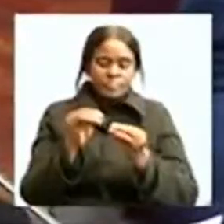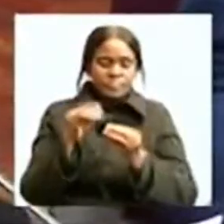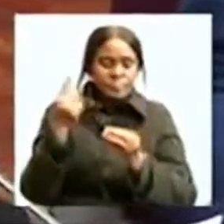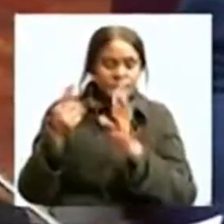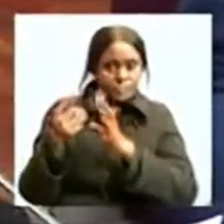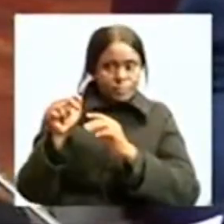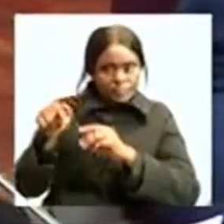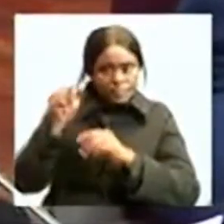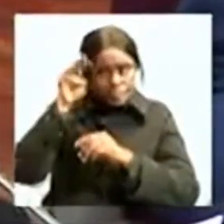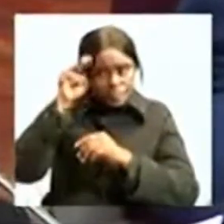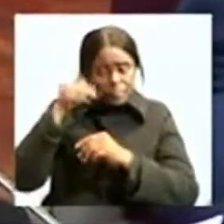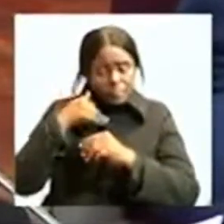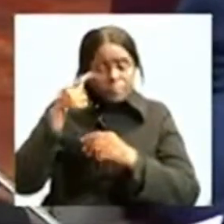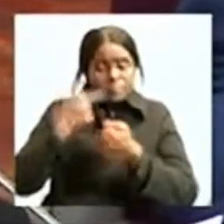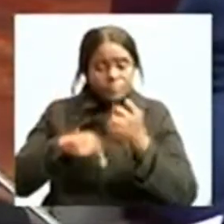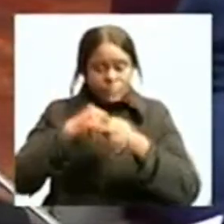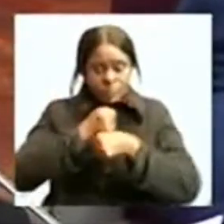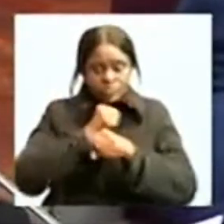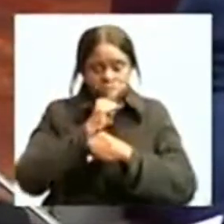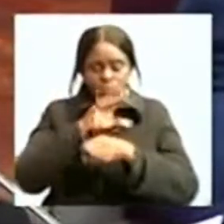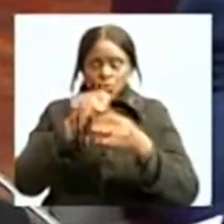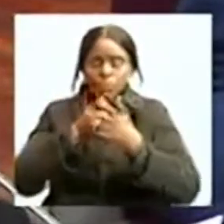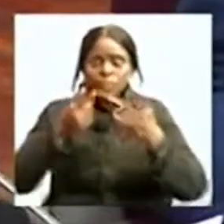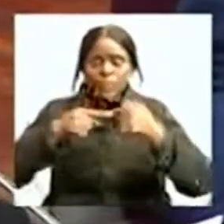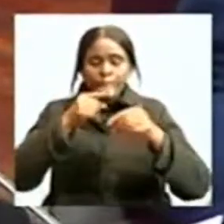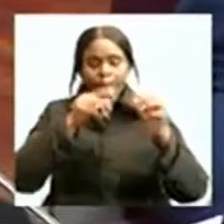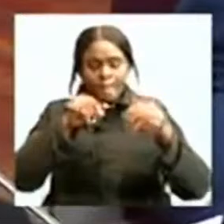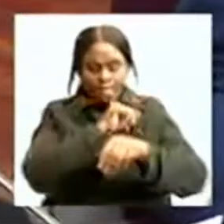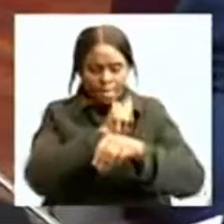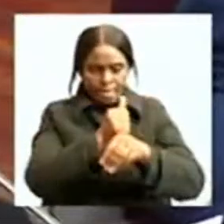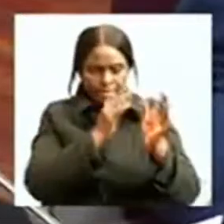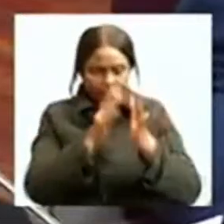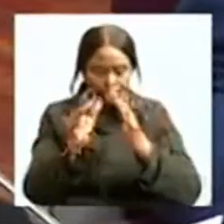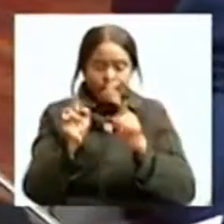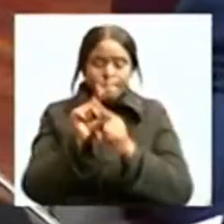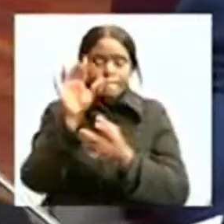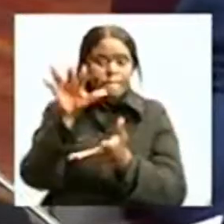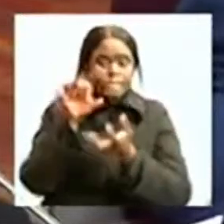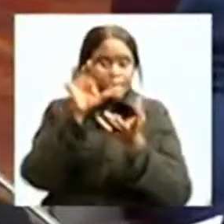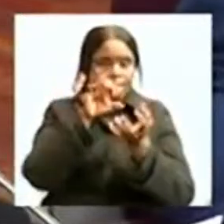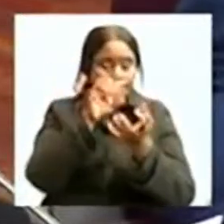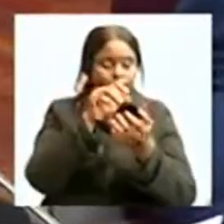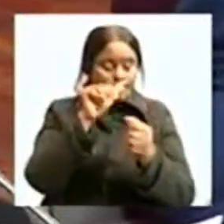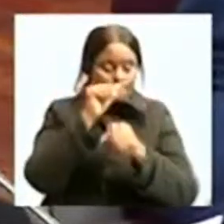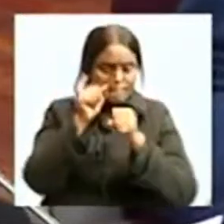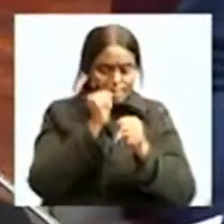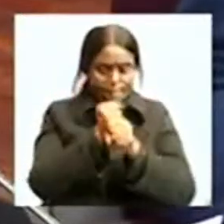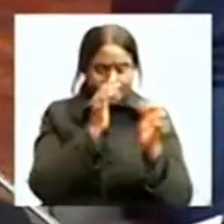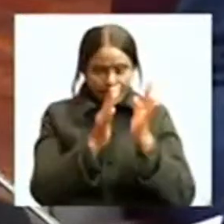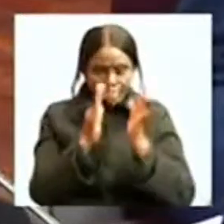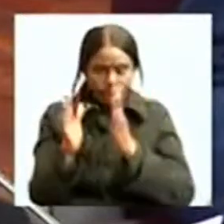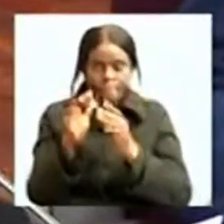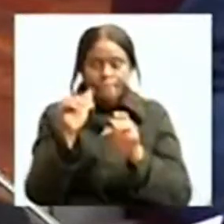The Ministry has ensured that all local authorities prepare and upload annual procurement plans on the electronic